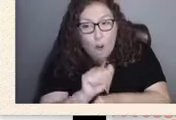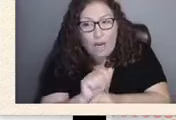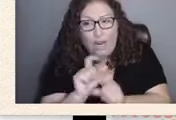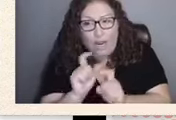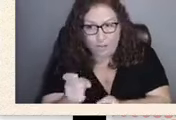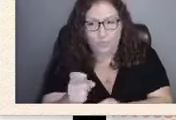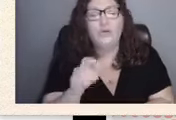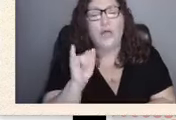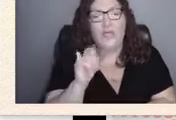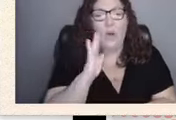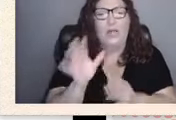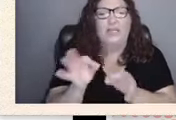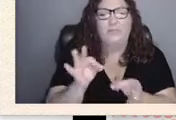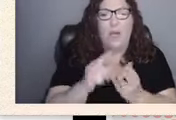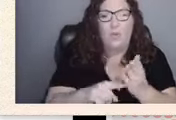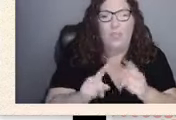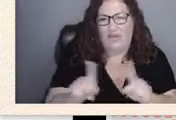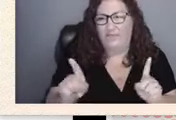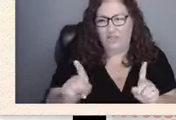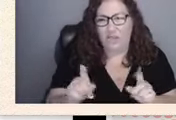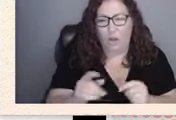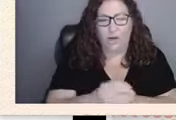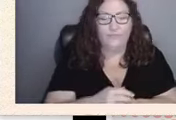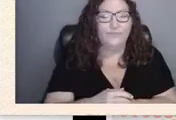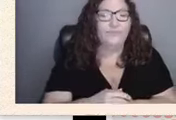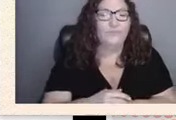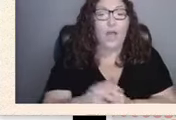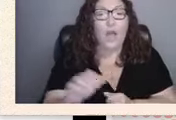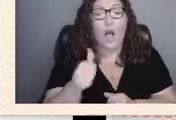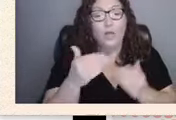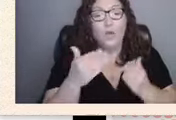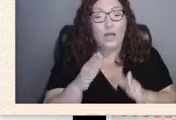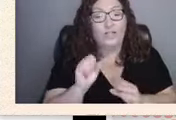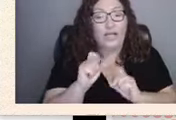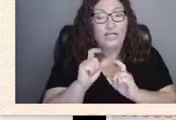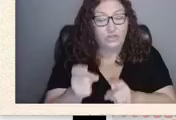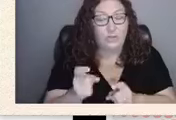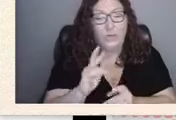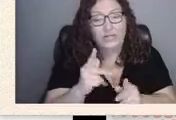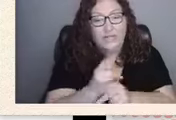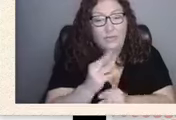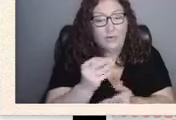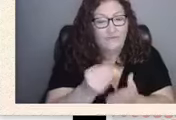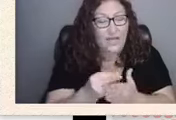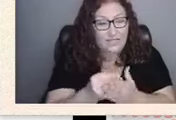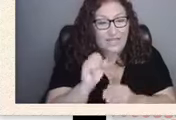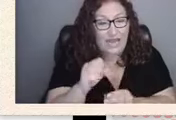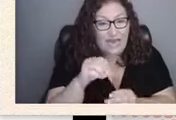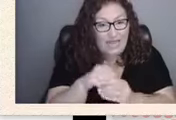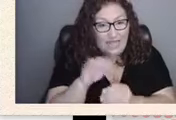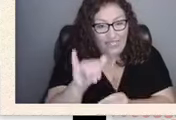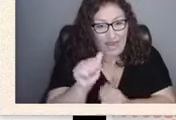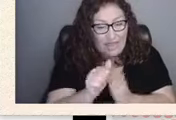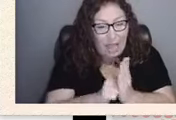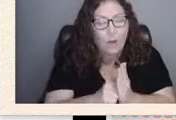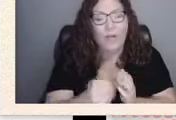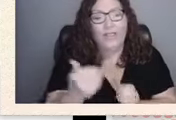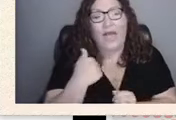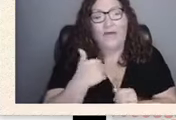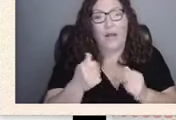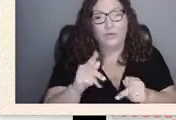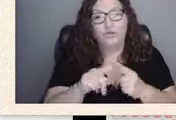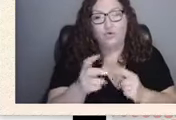differences are as well. Other ways you can contribute or types of funds that can go into this account is there's an opportunity to roll